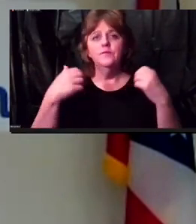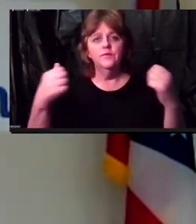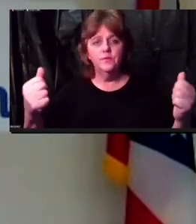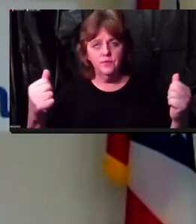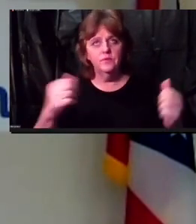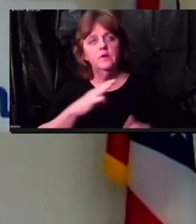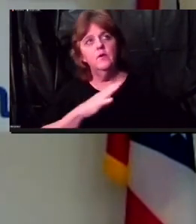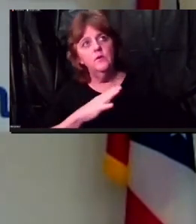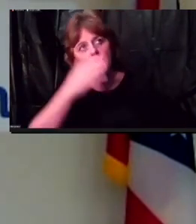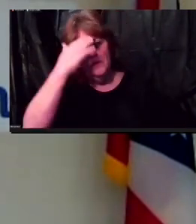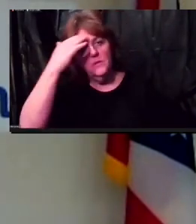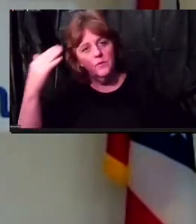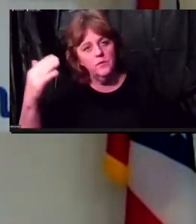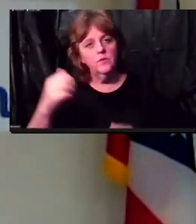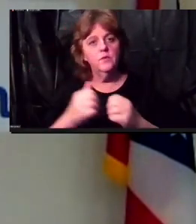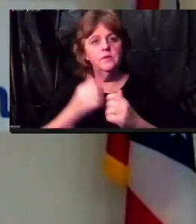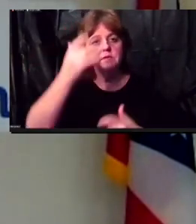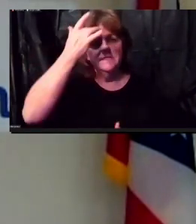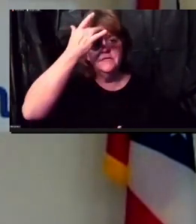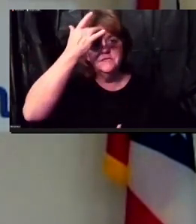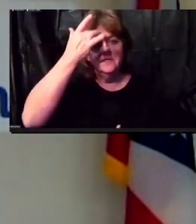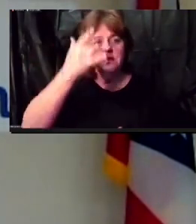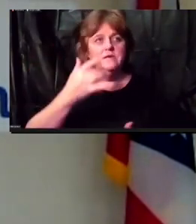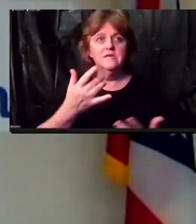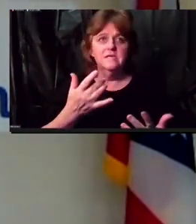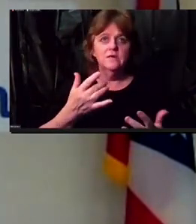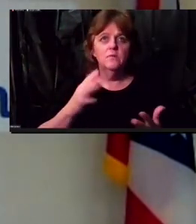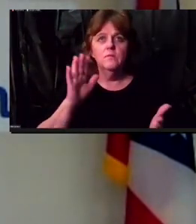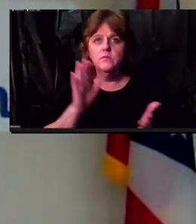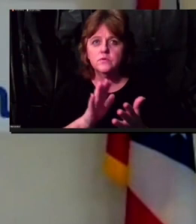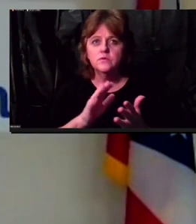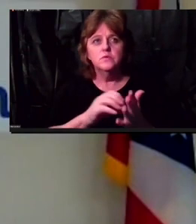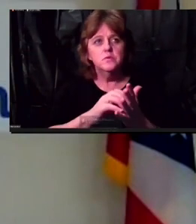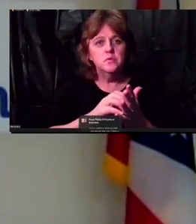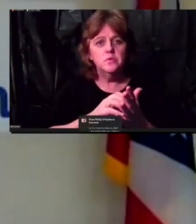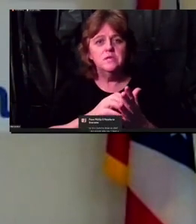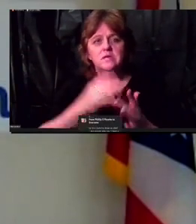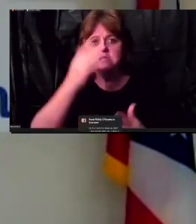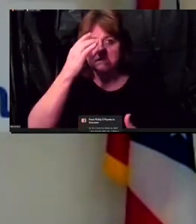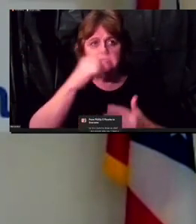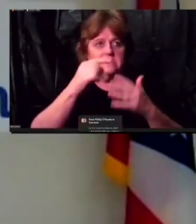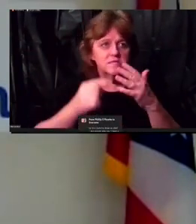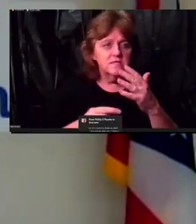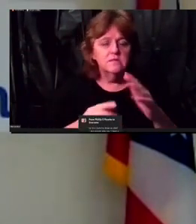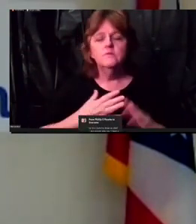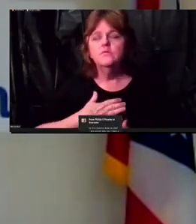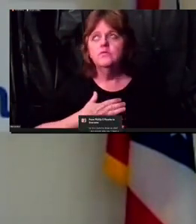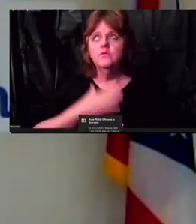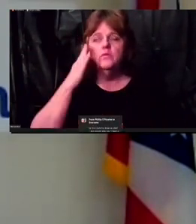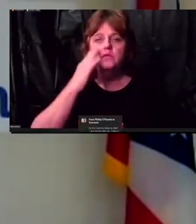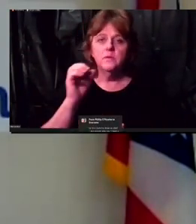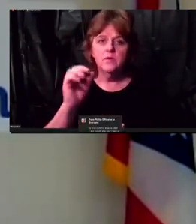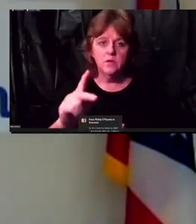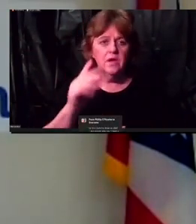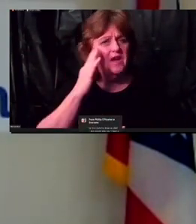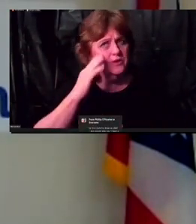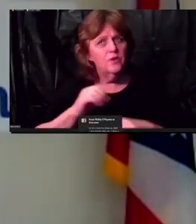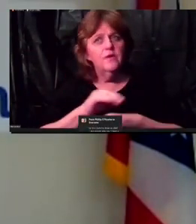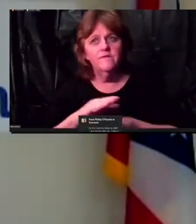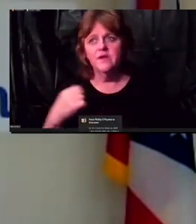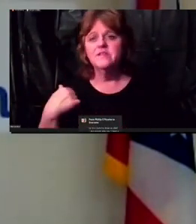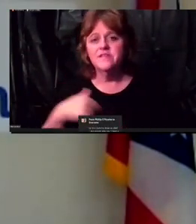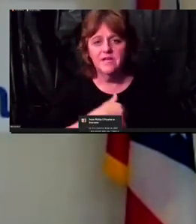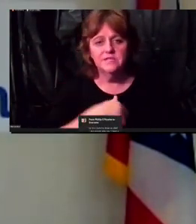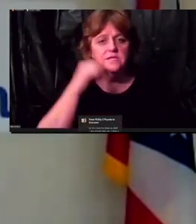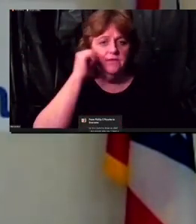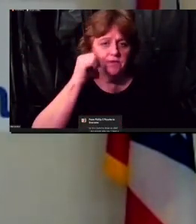disease with moderate symptoms, and that they're going to be okay. So I know that it is affecting us on a day to day.